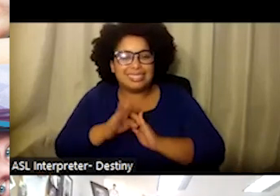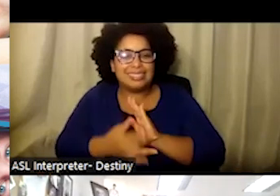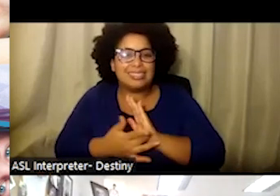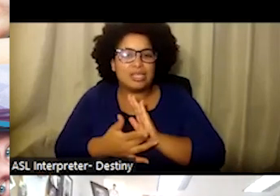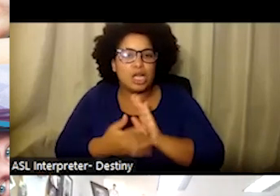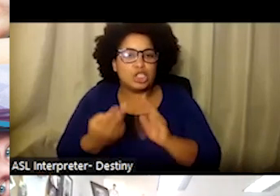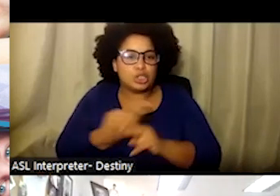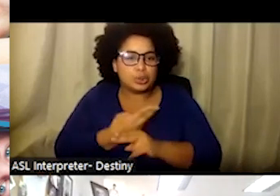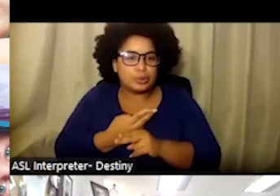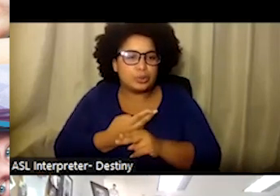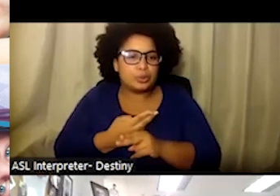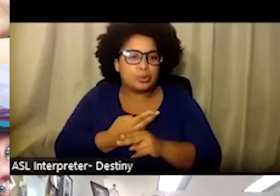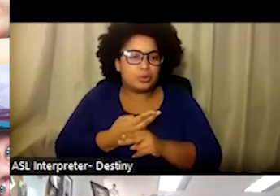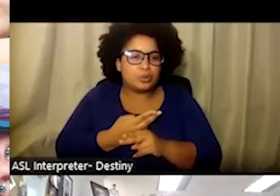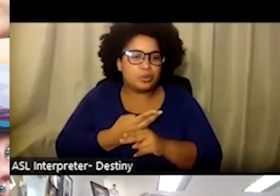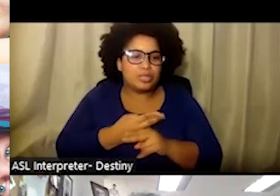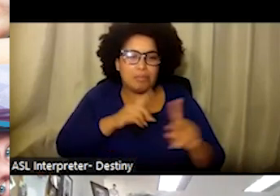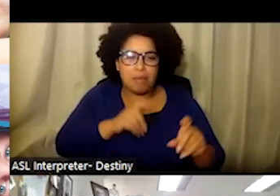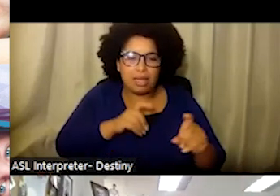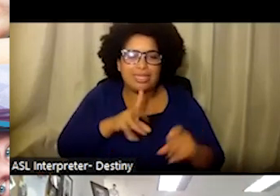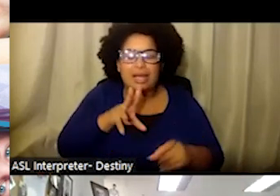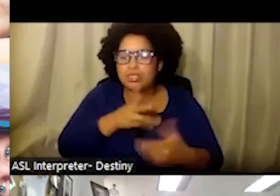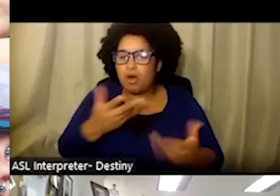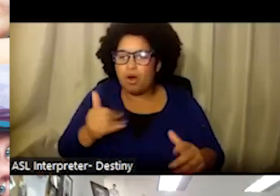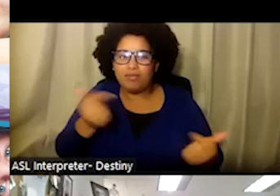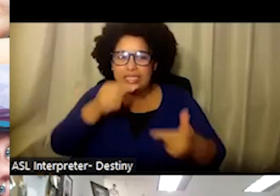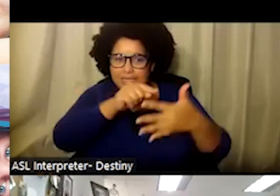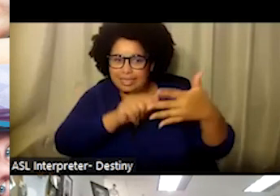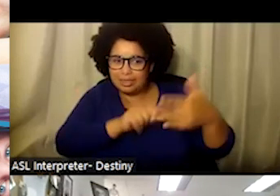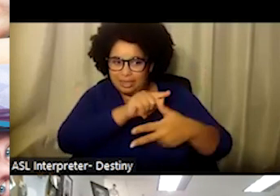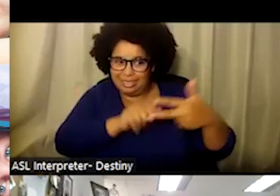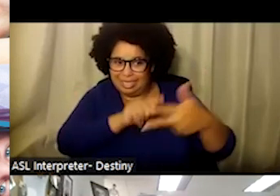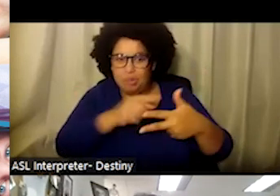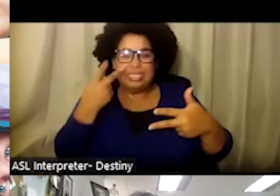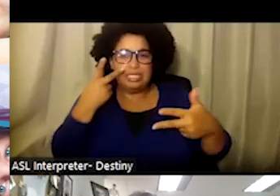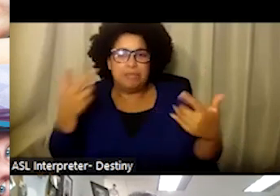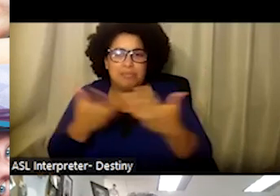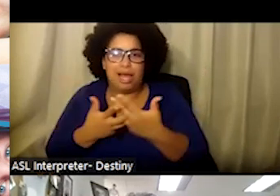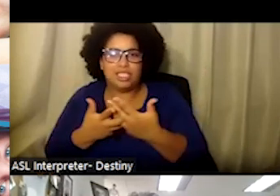directly spelled out in the President's committee.